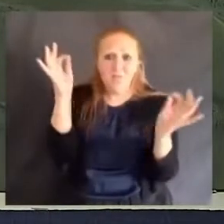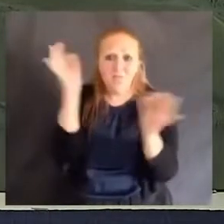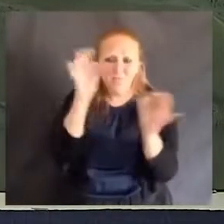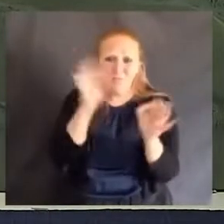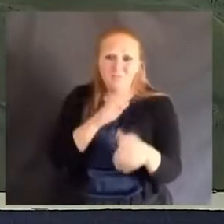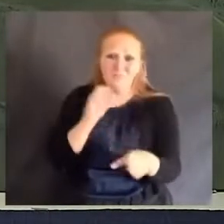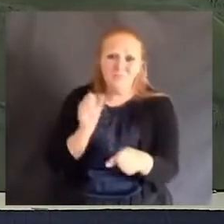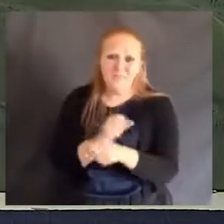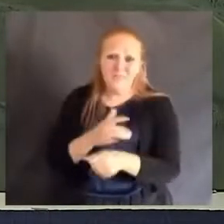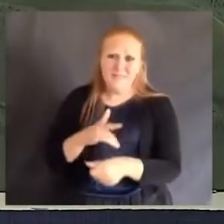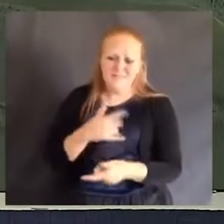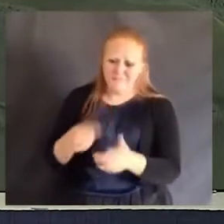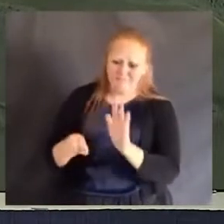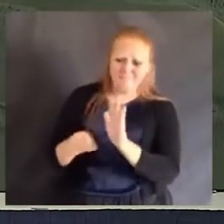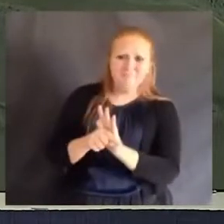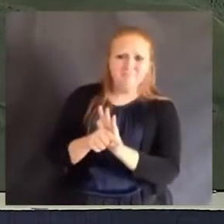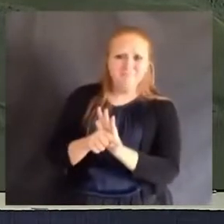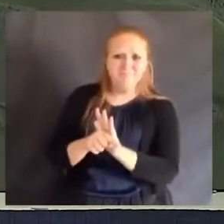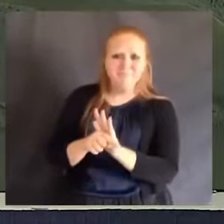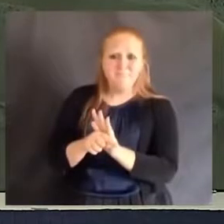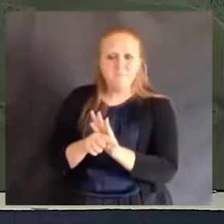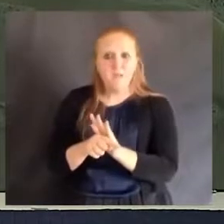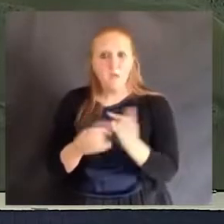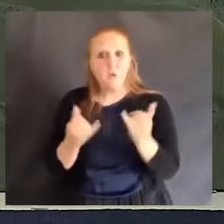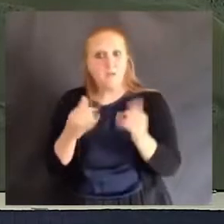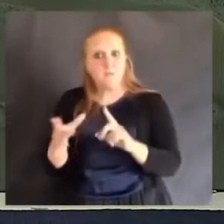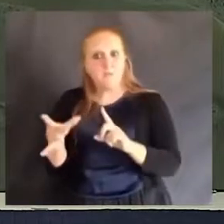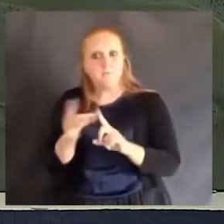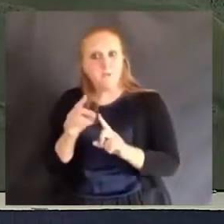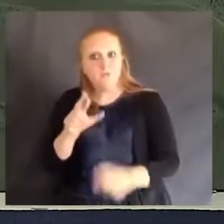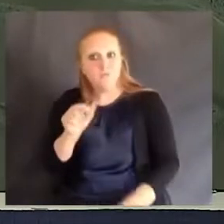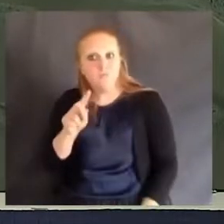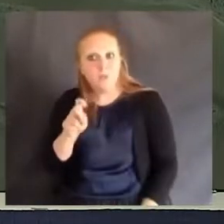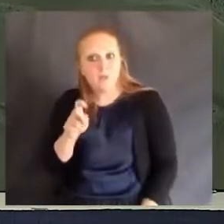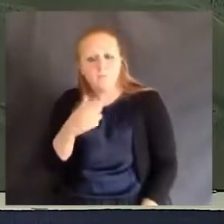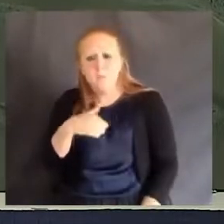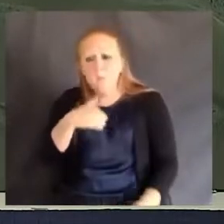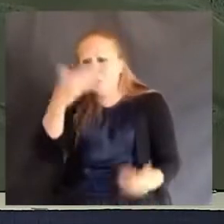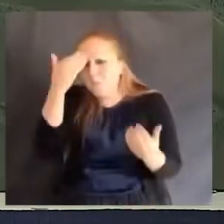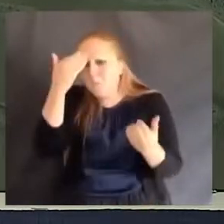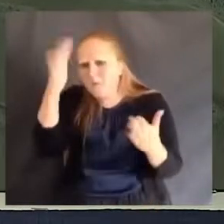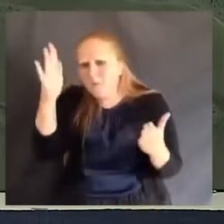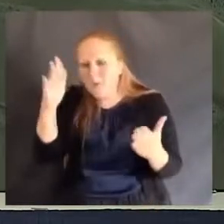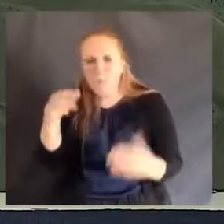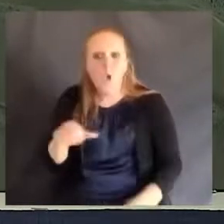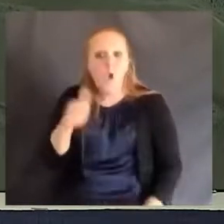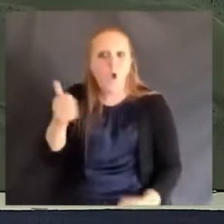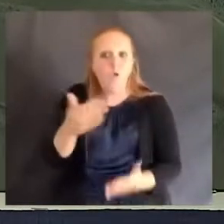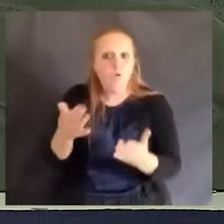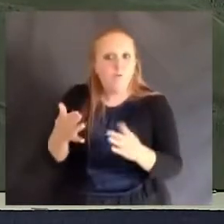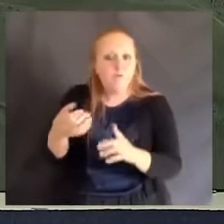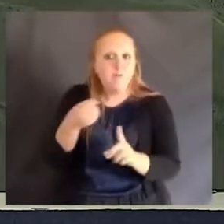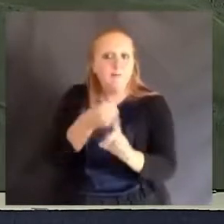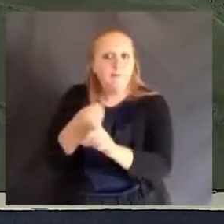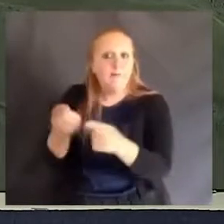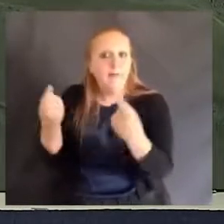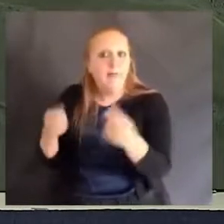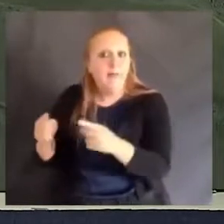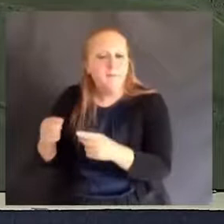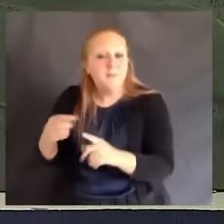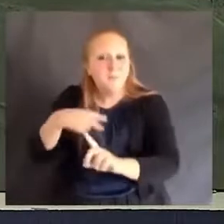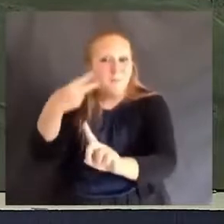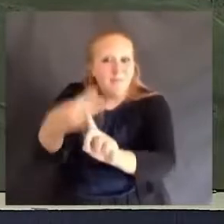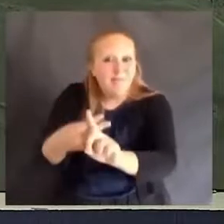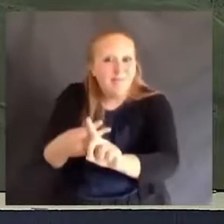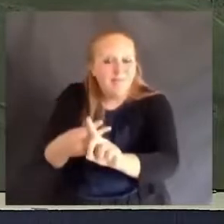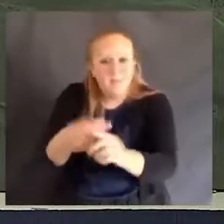negligent. You don't know what the infection rate is. You don't know what else is going on. And you decided